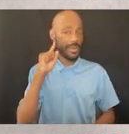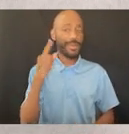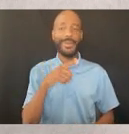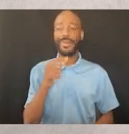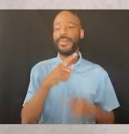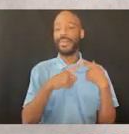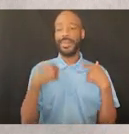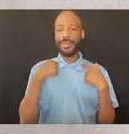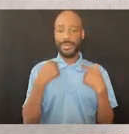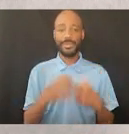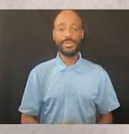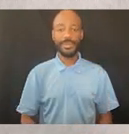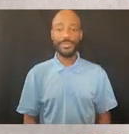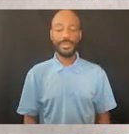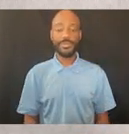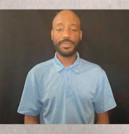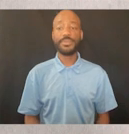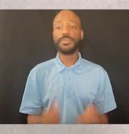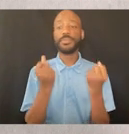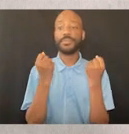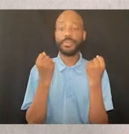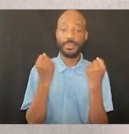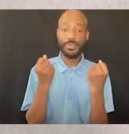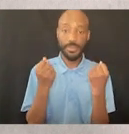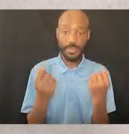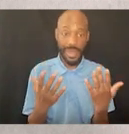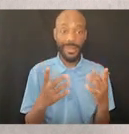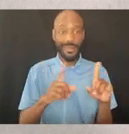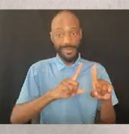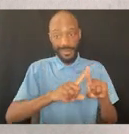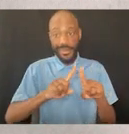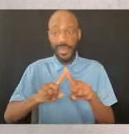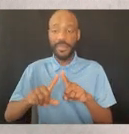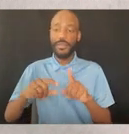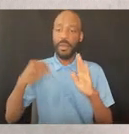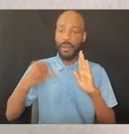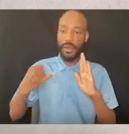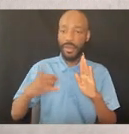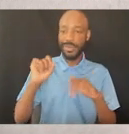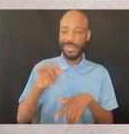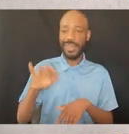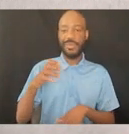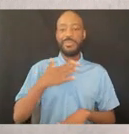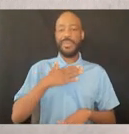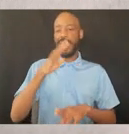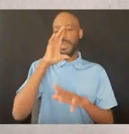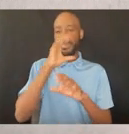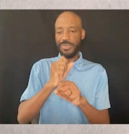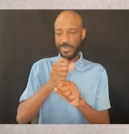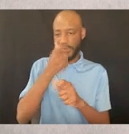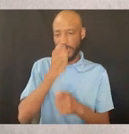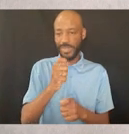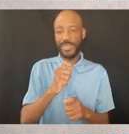I'm inspired by many different artistic styles. I'm particularly interested in geometric shapes, the patterns used